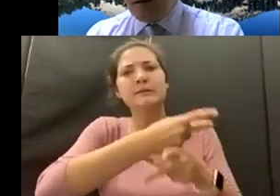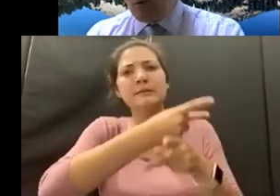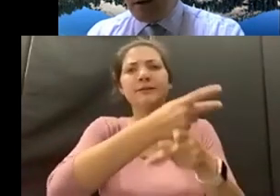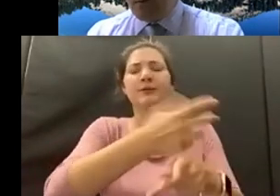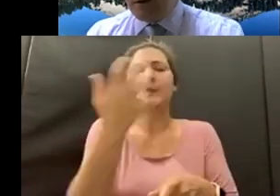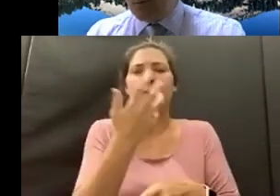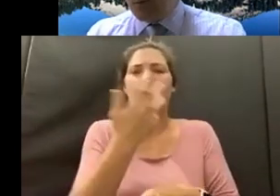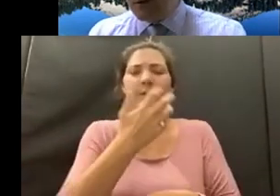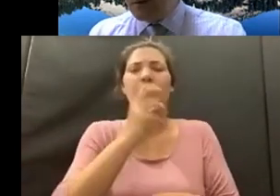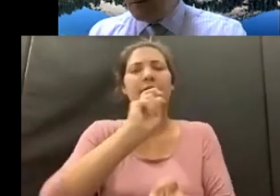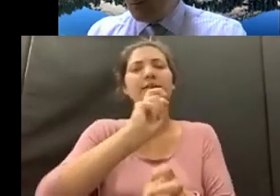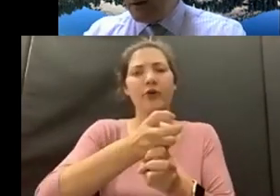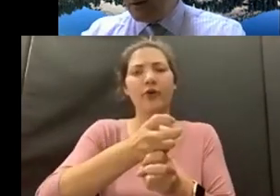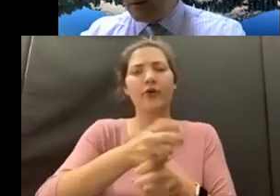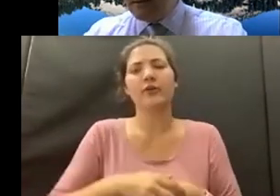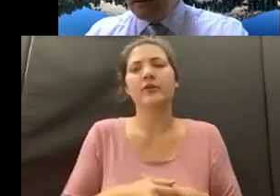at some point